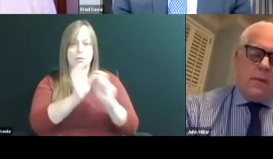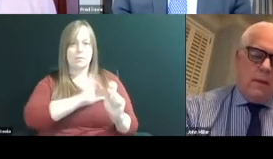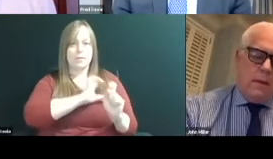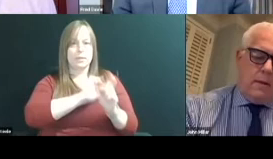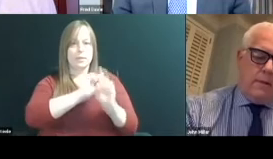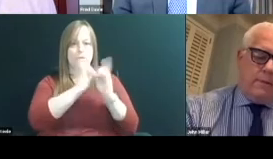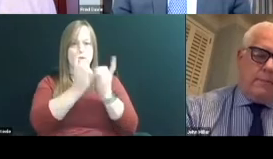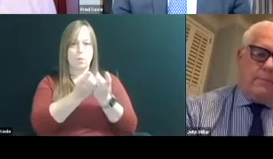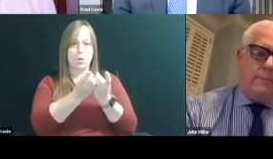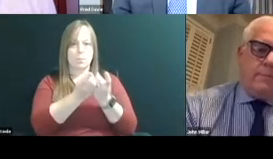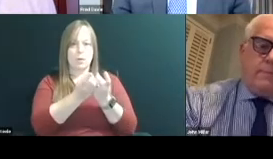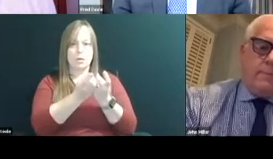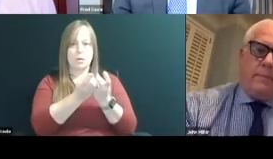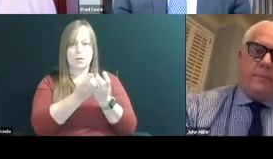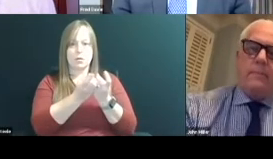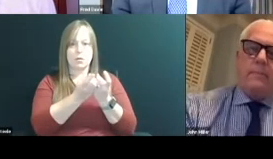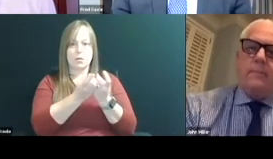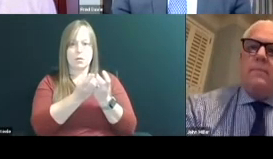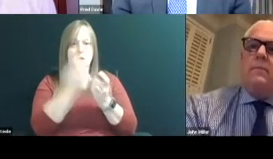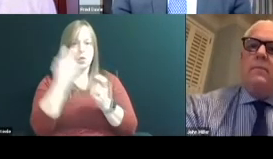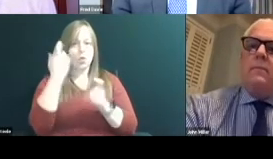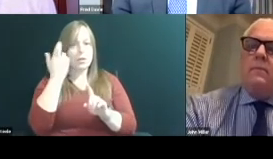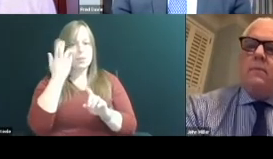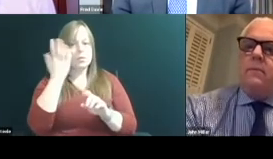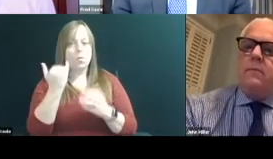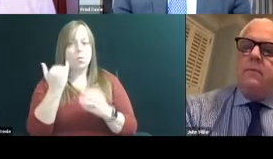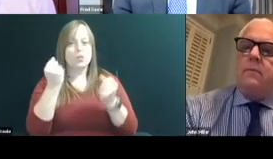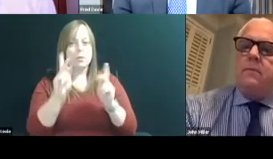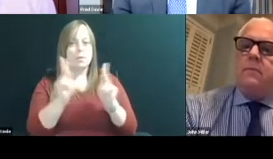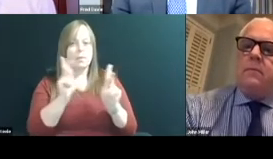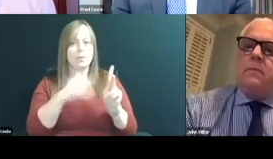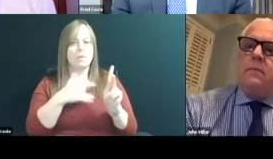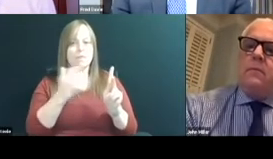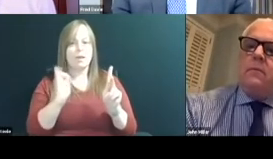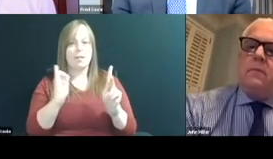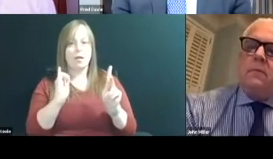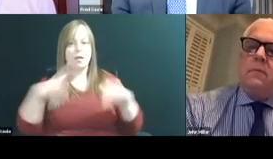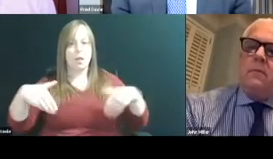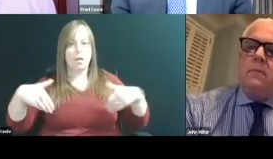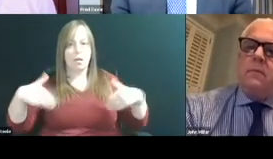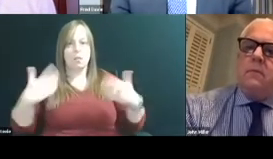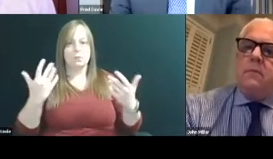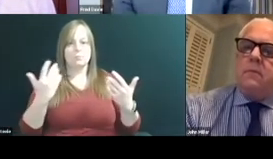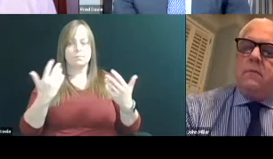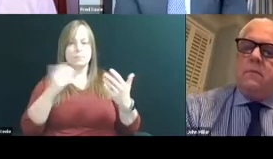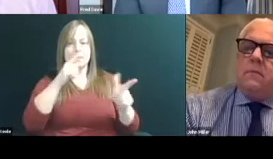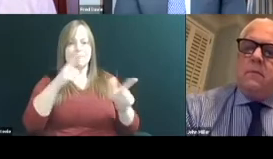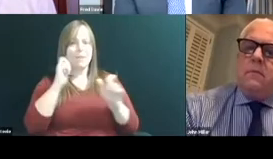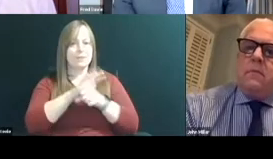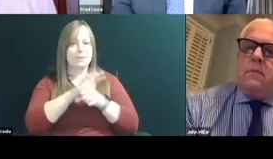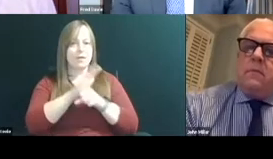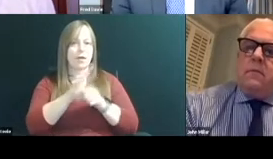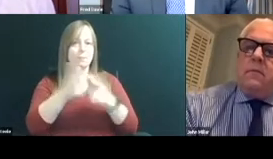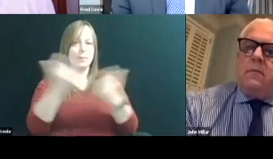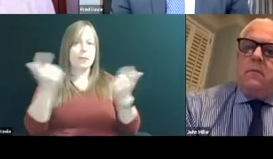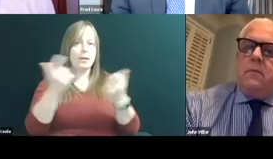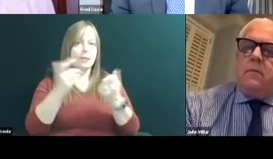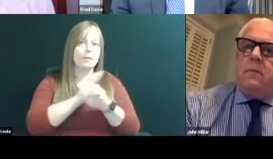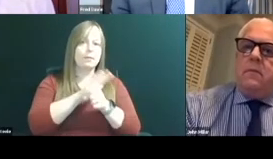department? And is there a reason that so many people feel like it hasn't happened fast enough, significantly